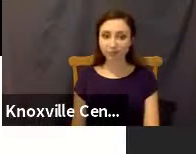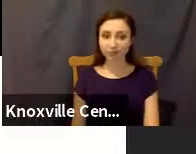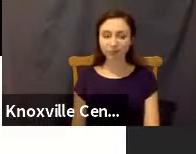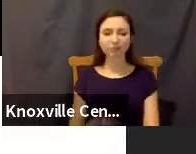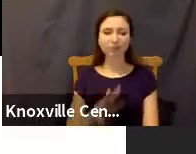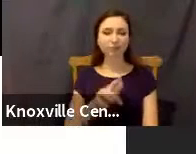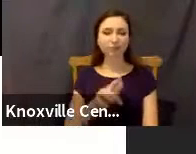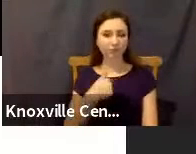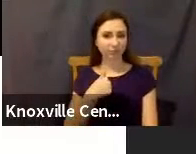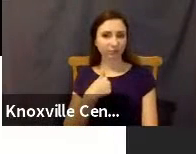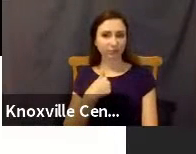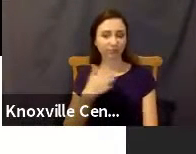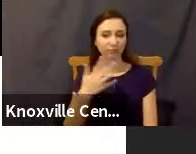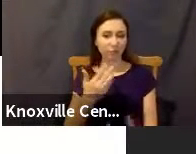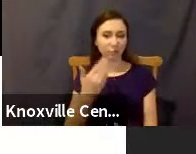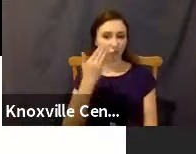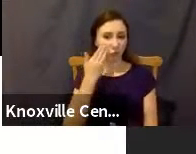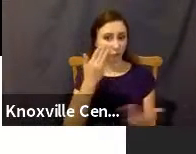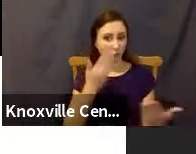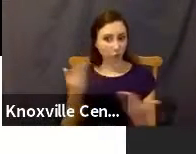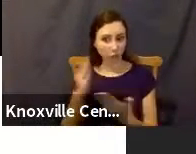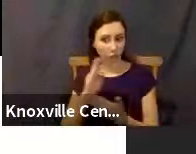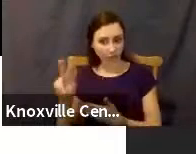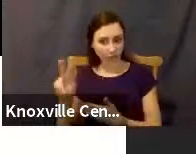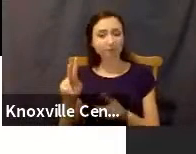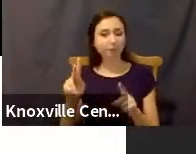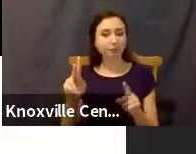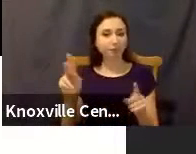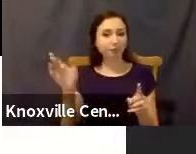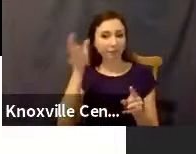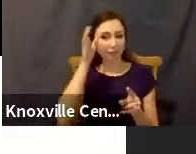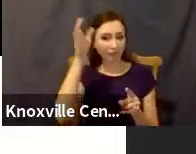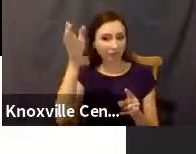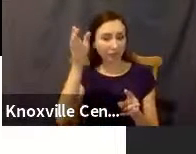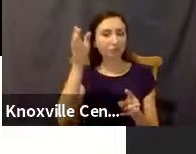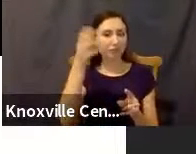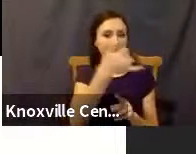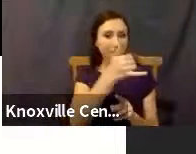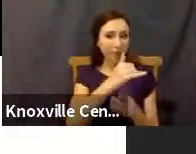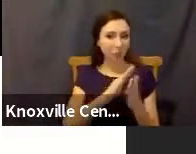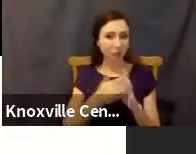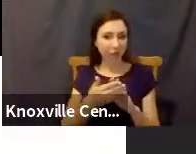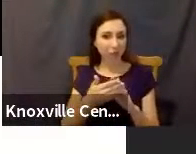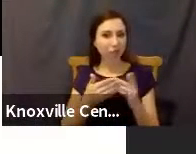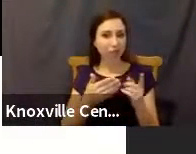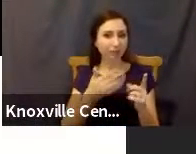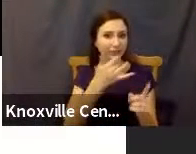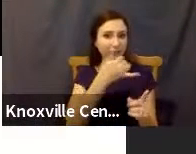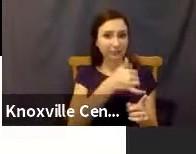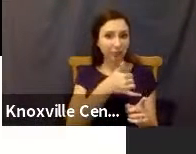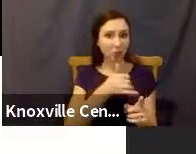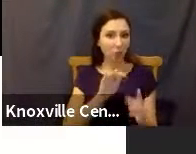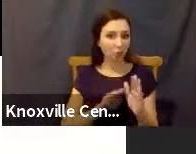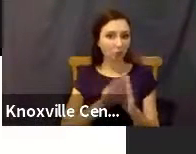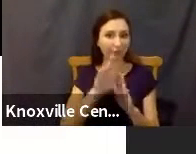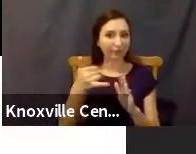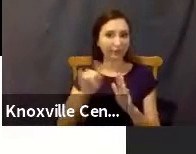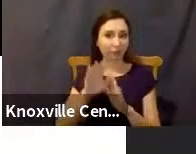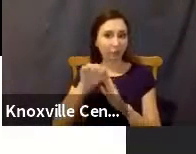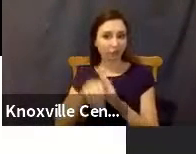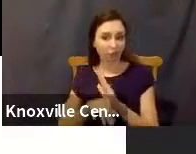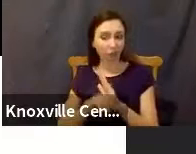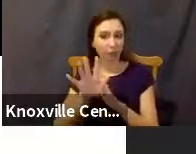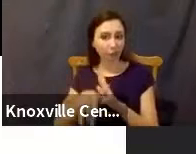Just so I know what to take back, is the concept of stratifying yellow into two, you know, yellow rising and yellow falling.